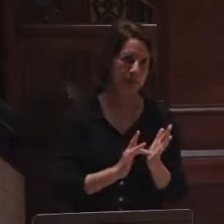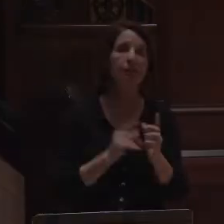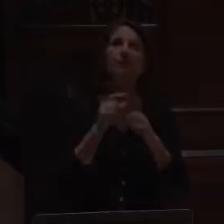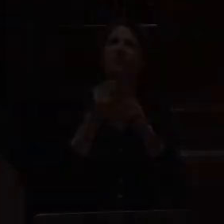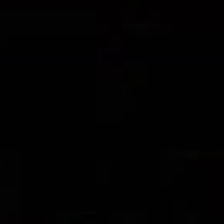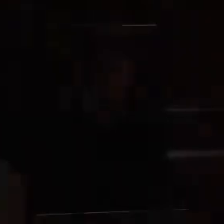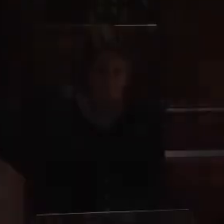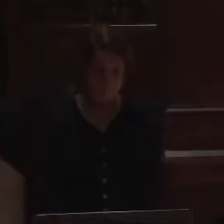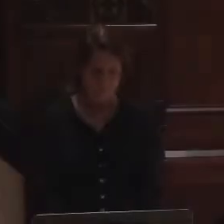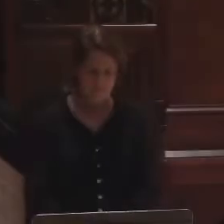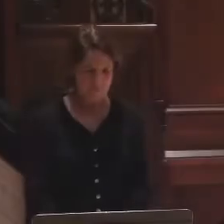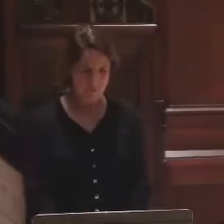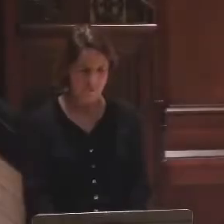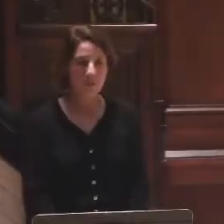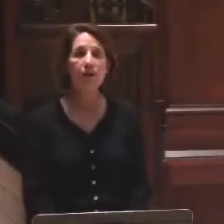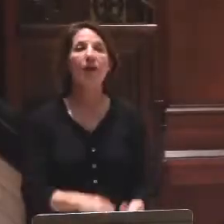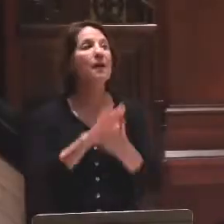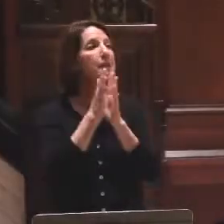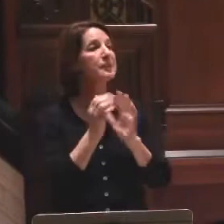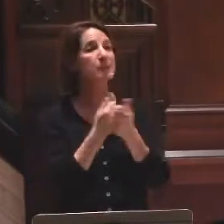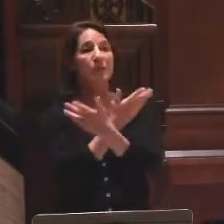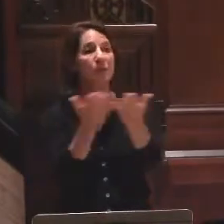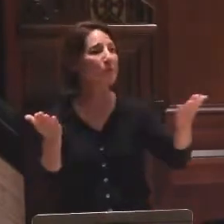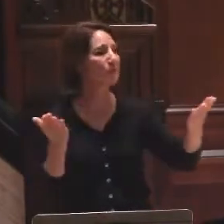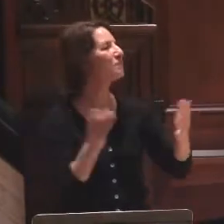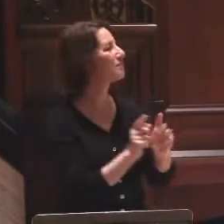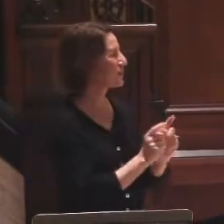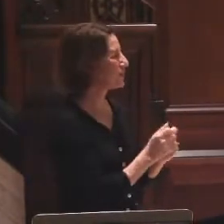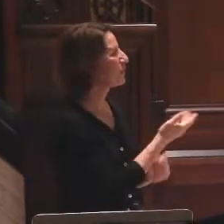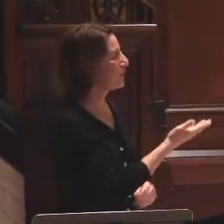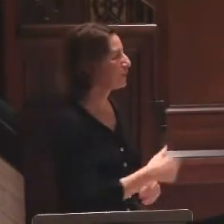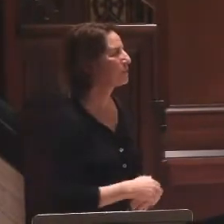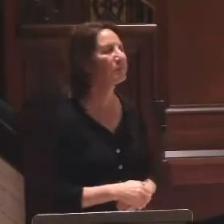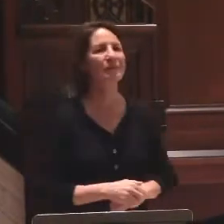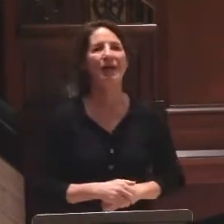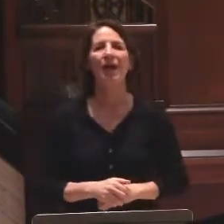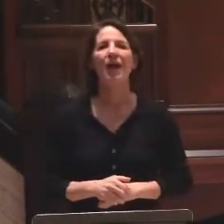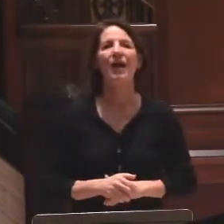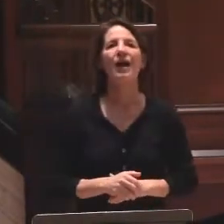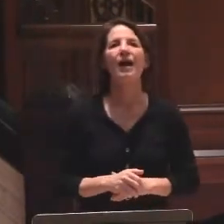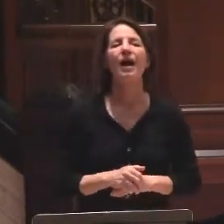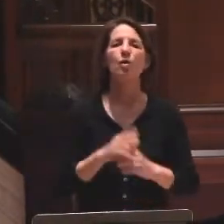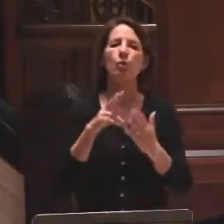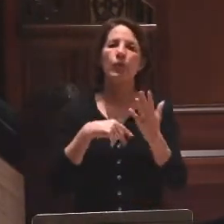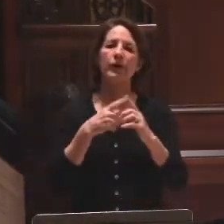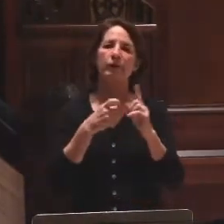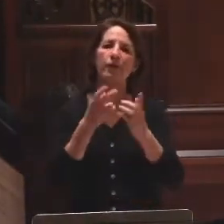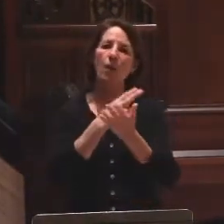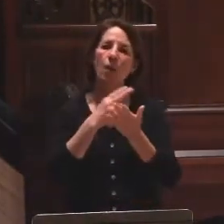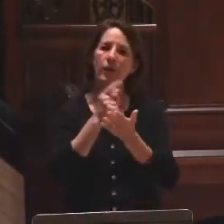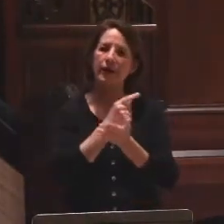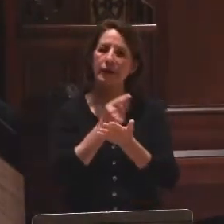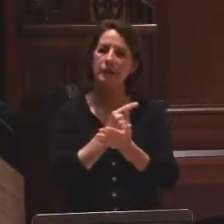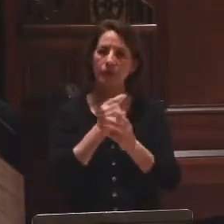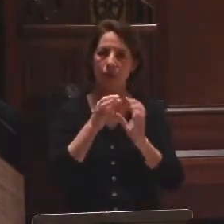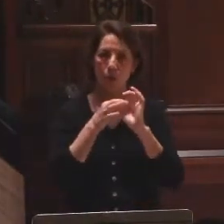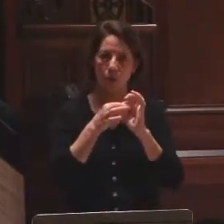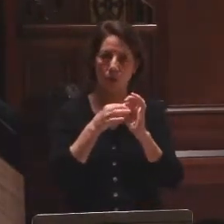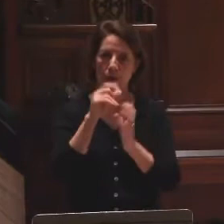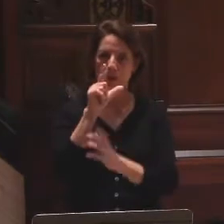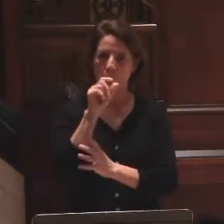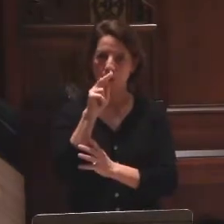God. Peace be with you, everybody. A reading from the Holy Gospel according to Luke.